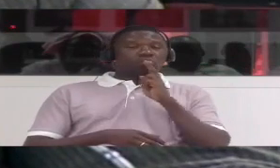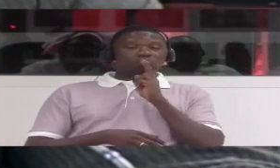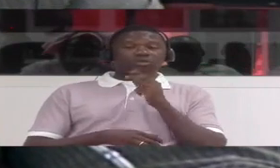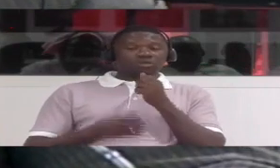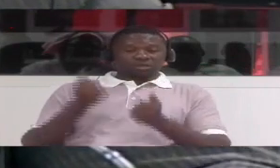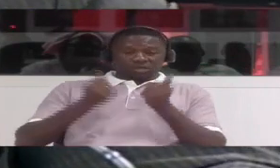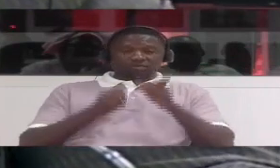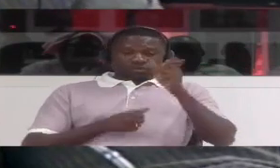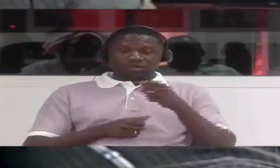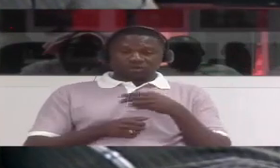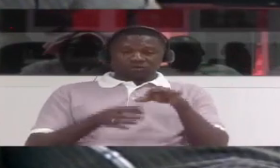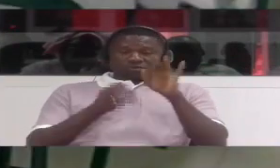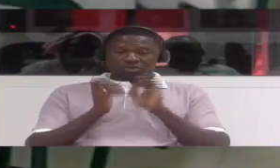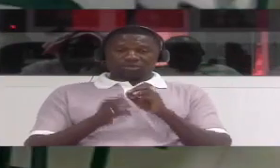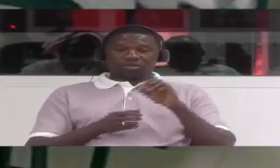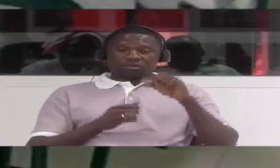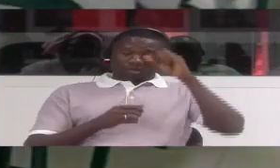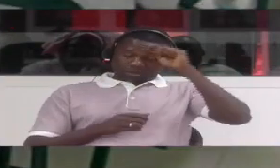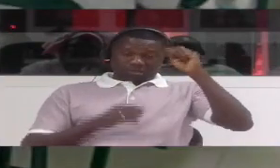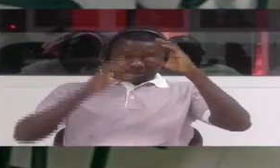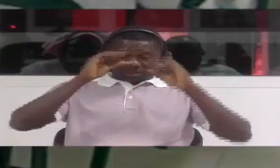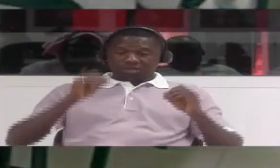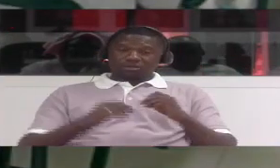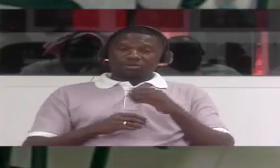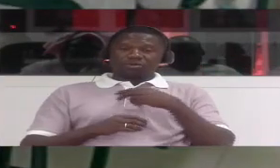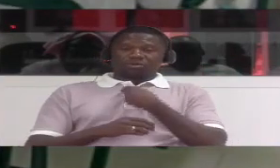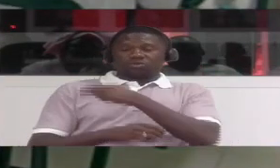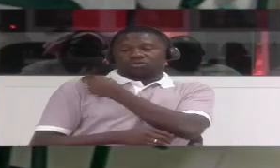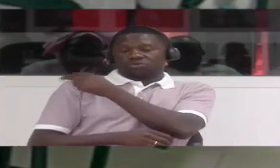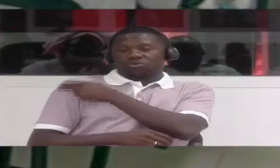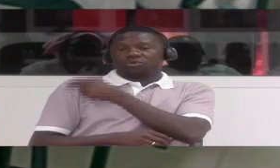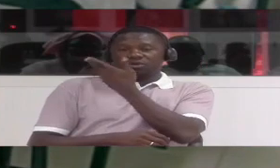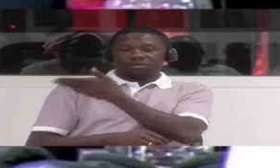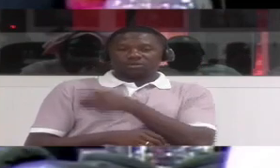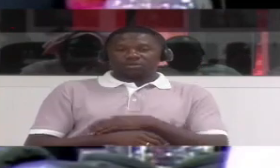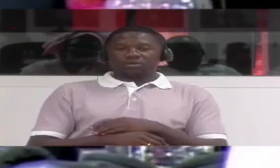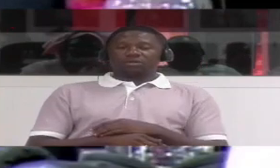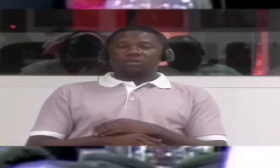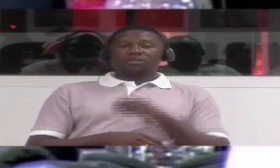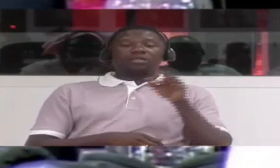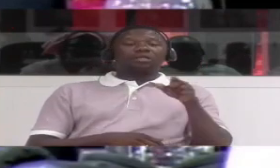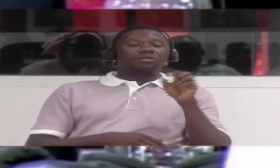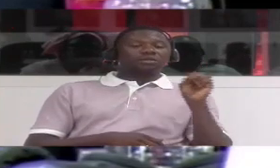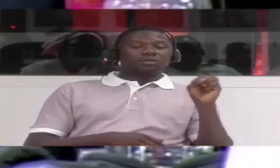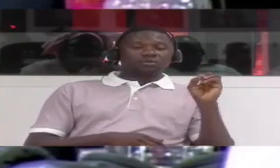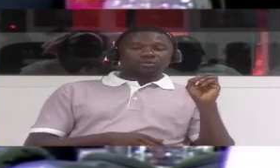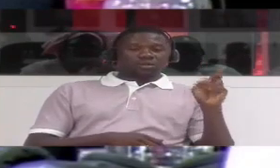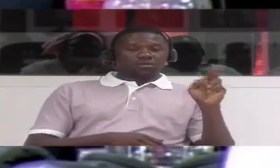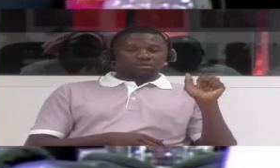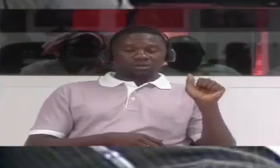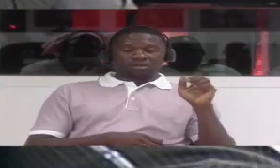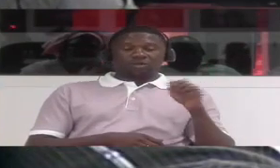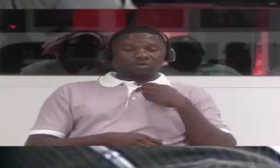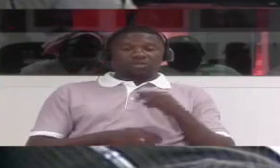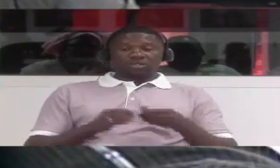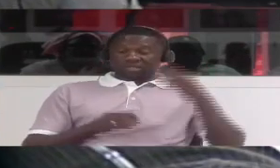to the State Guard Hospital. And you said the cell whose driver took you to the State Guard Hospital was the head of investigations at the time. I don't know